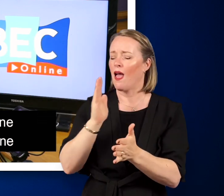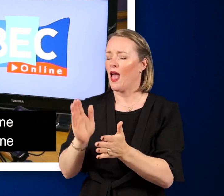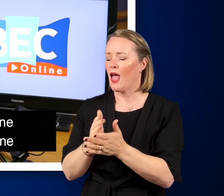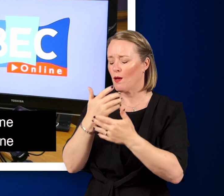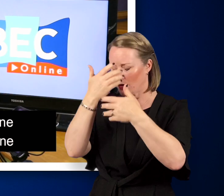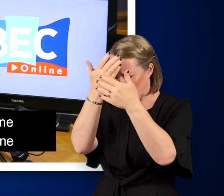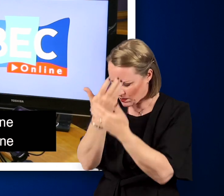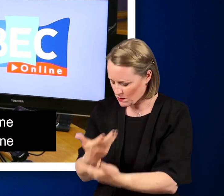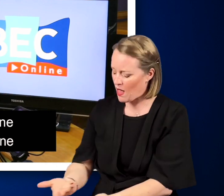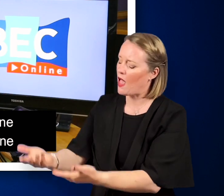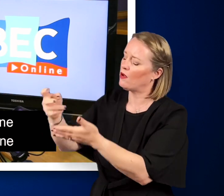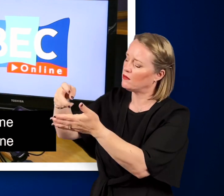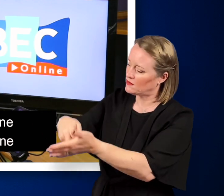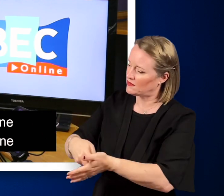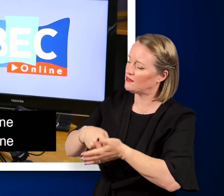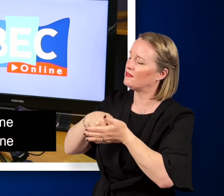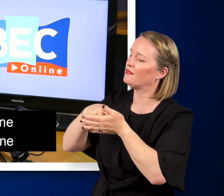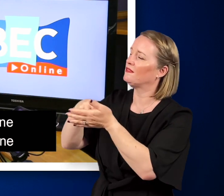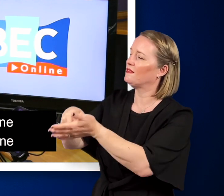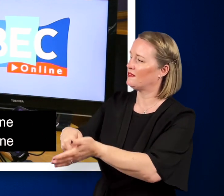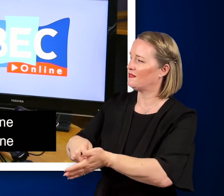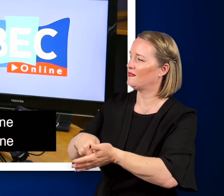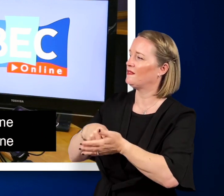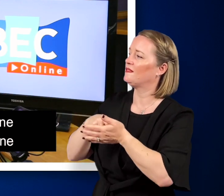throne, I gladly bow the